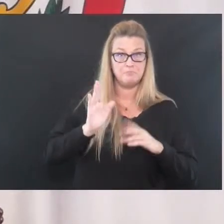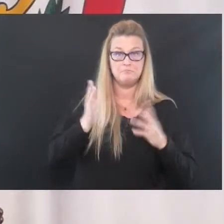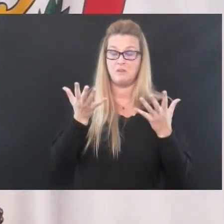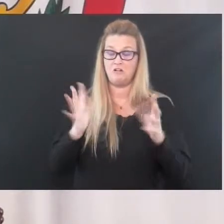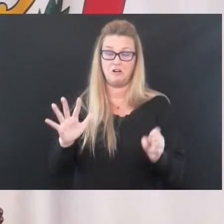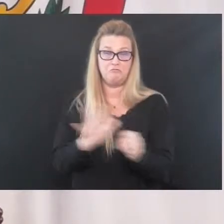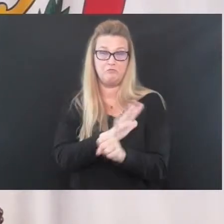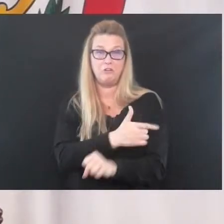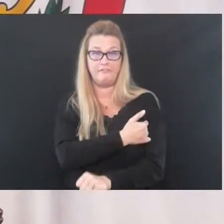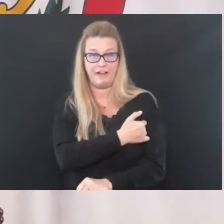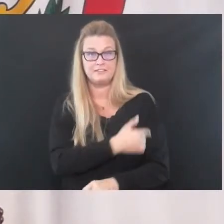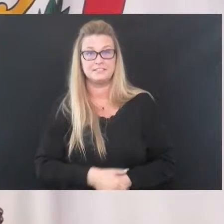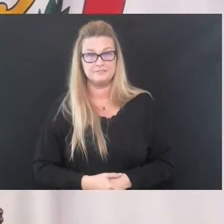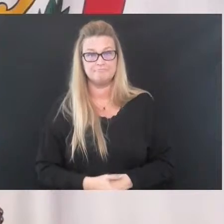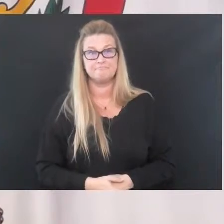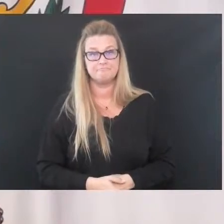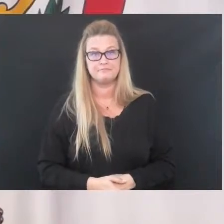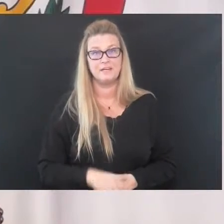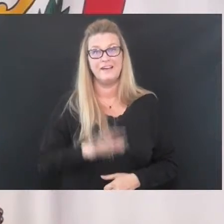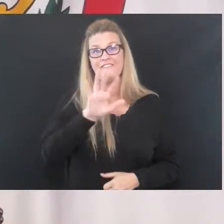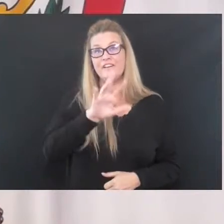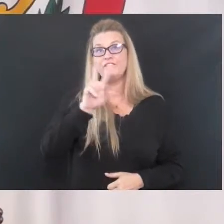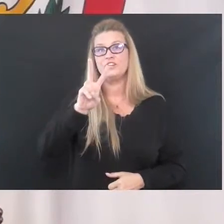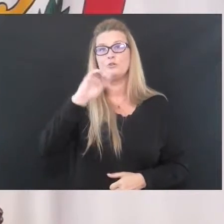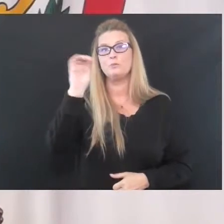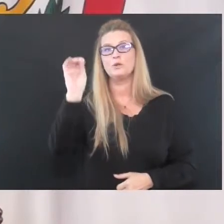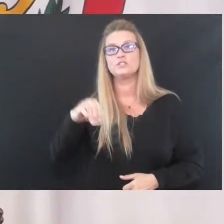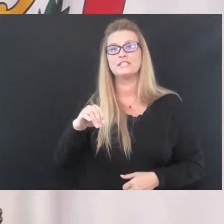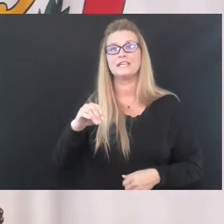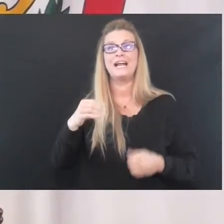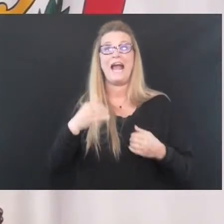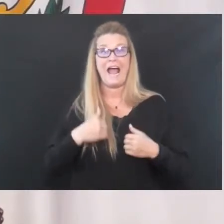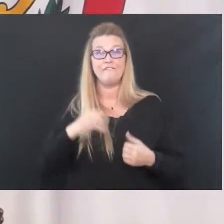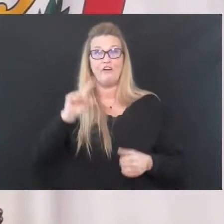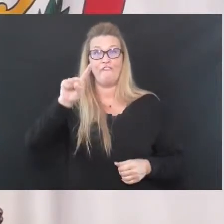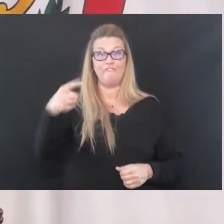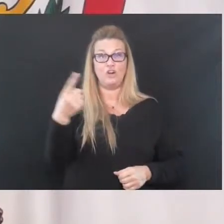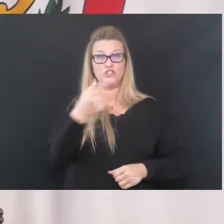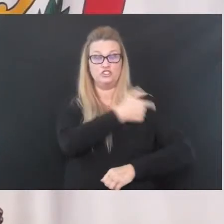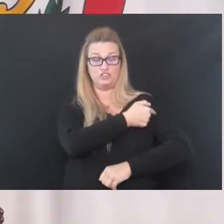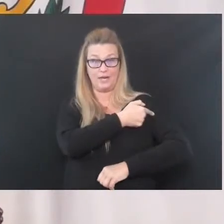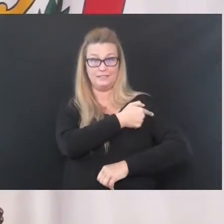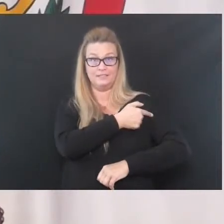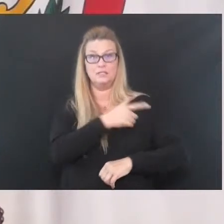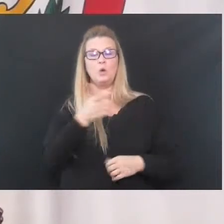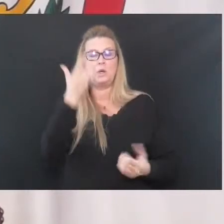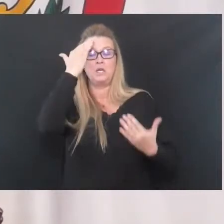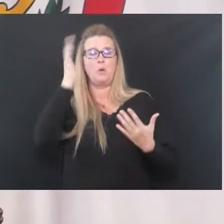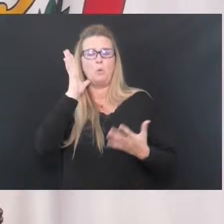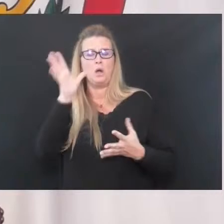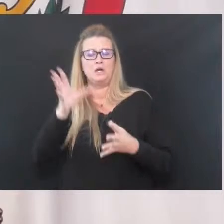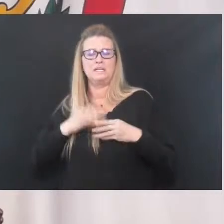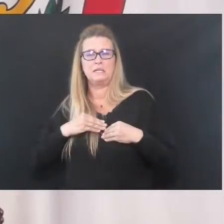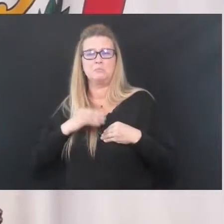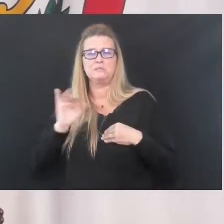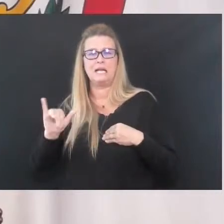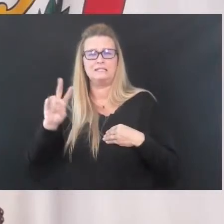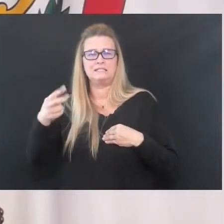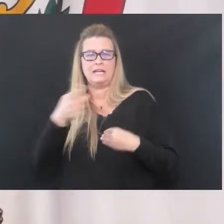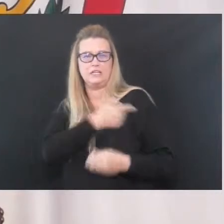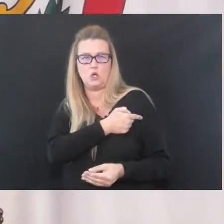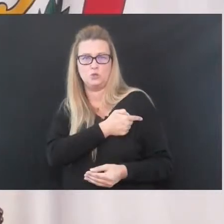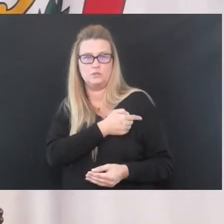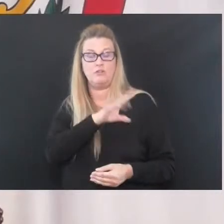fully vaccinated. We're at 52% that have received one dose. We know they'll get the second dose and everything,